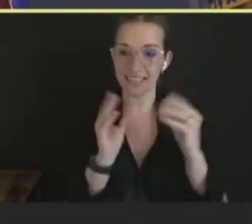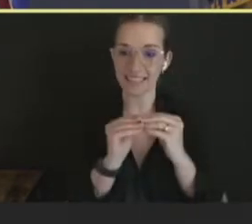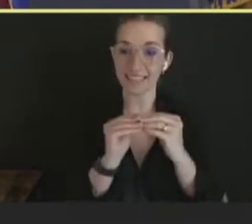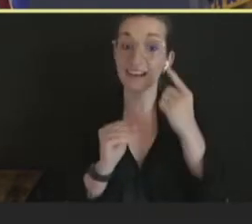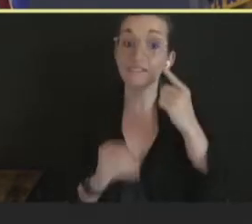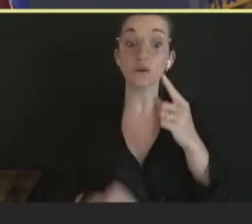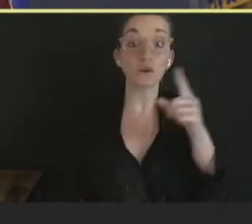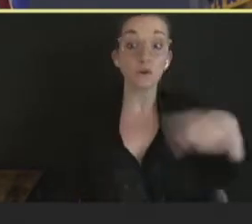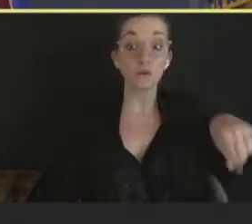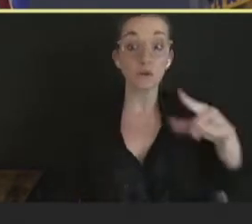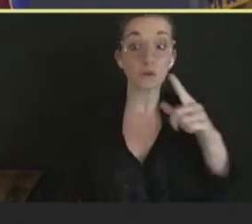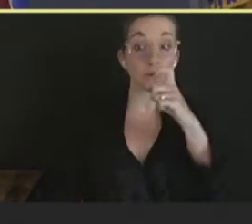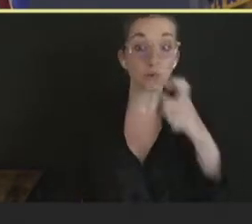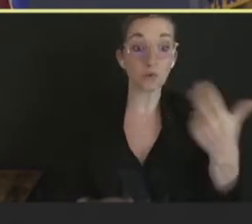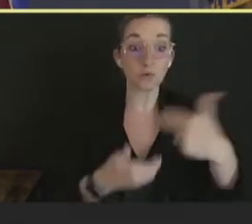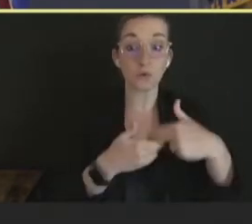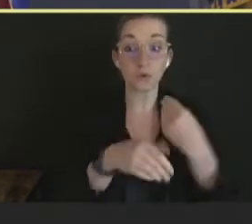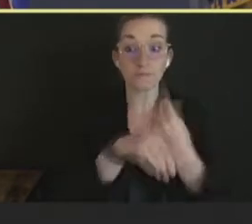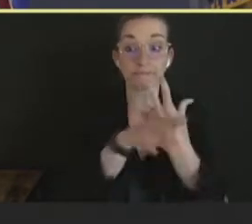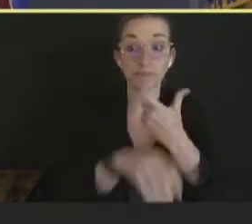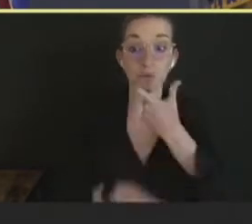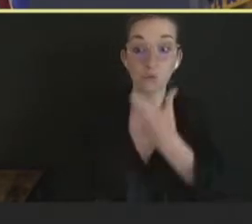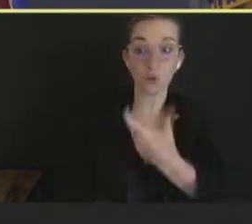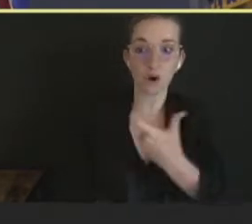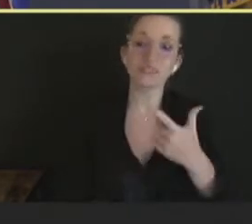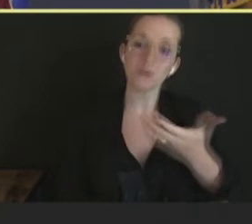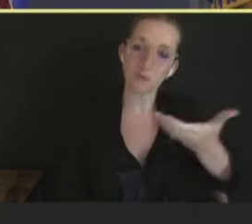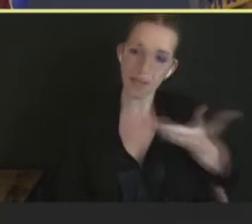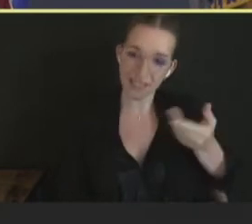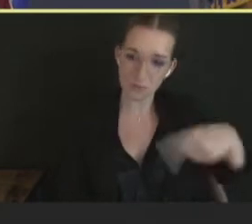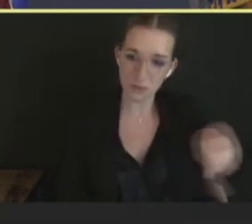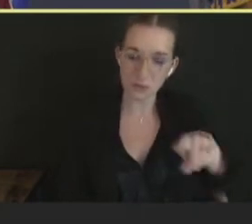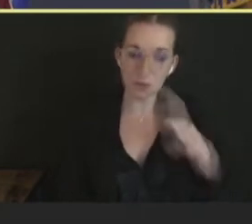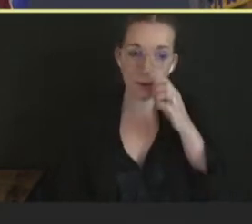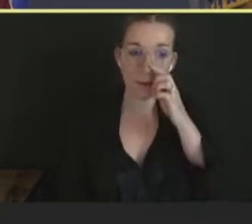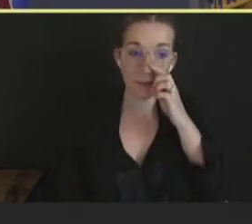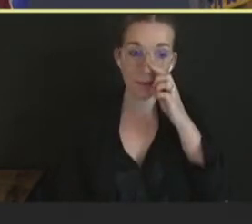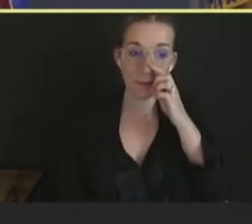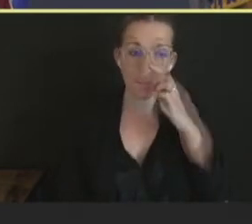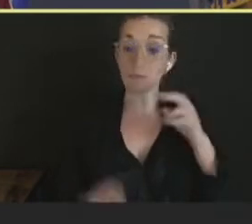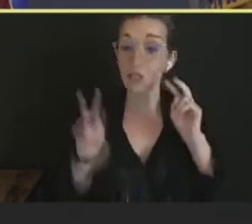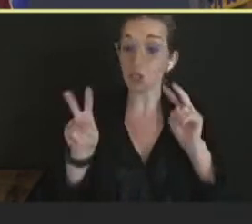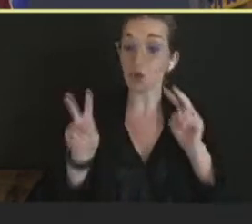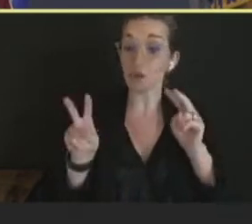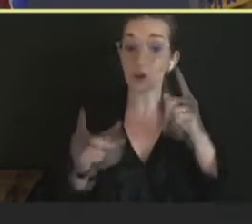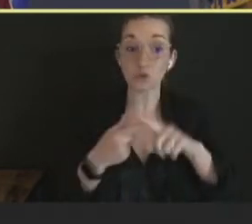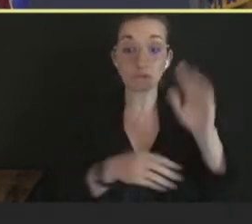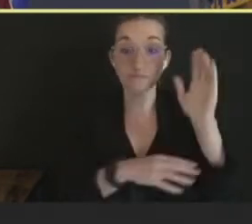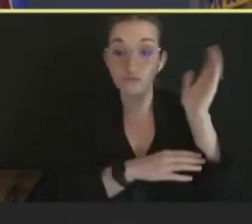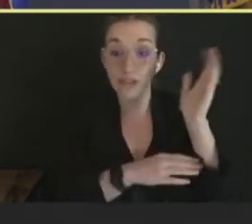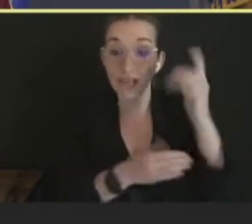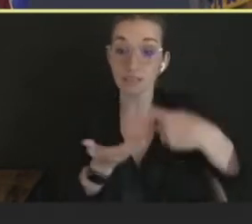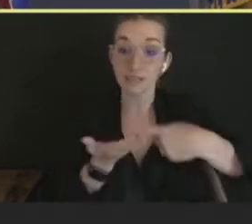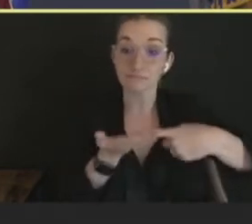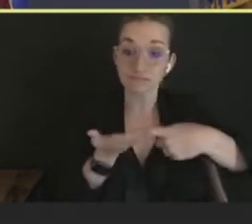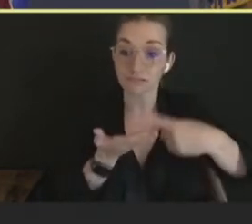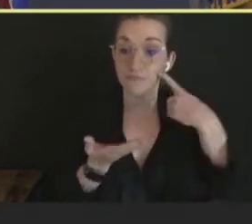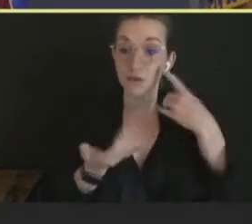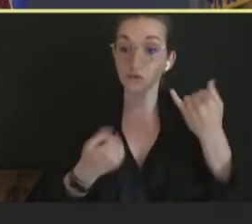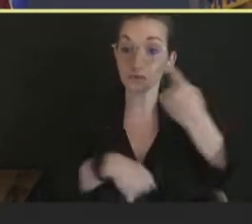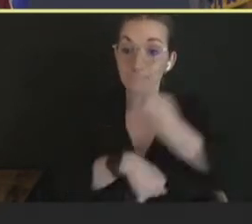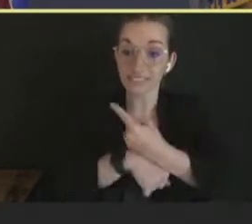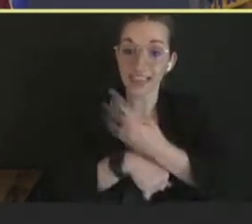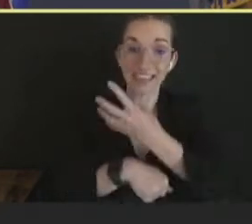well. I look forward to the presentations and discussion today and tomorrow, and we'll provide an overview of our agenda in just a